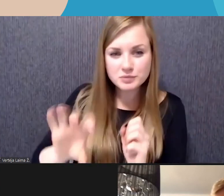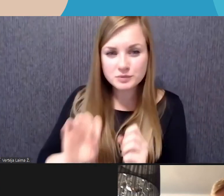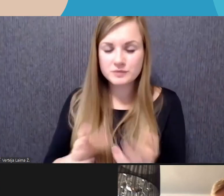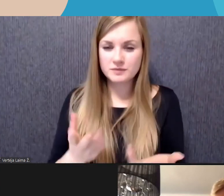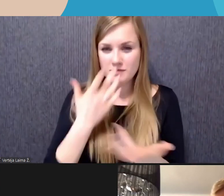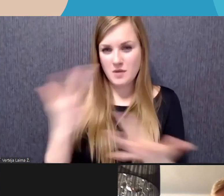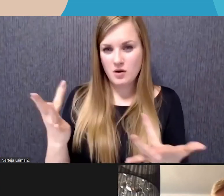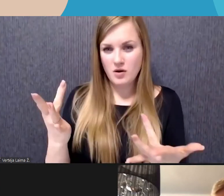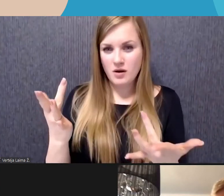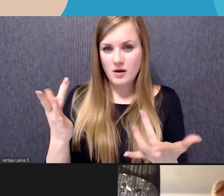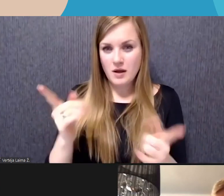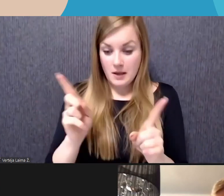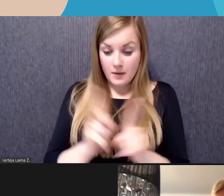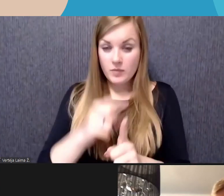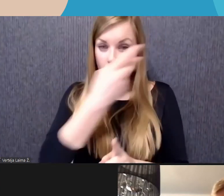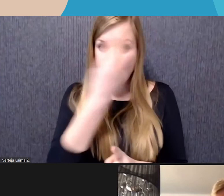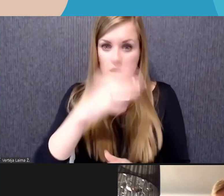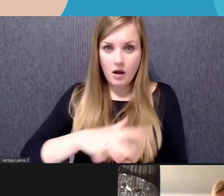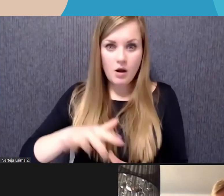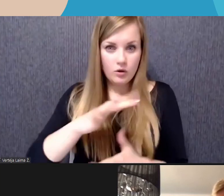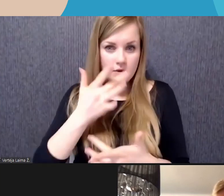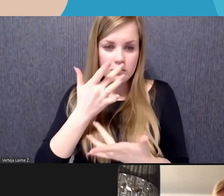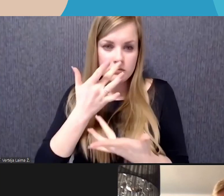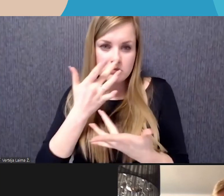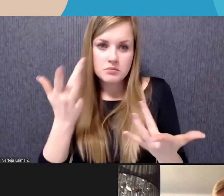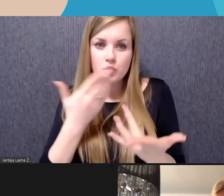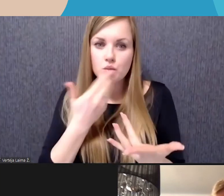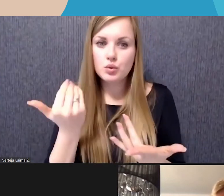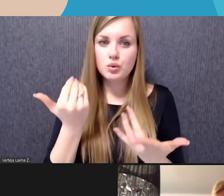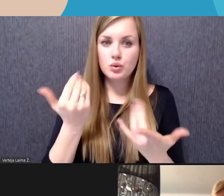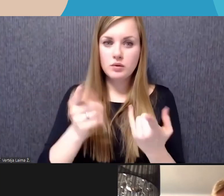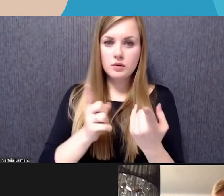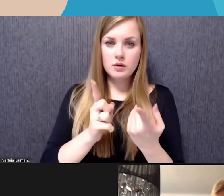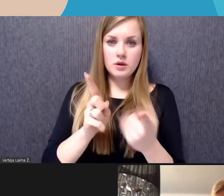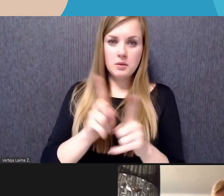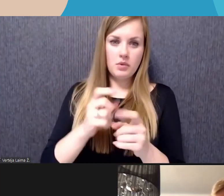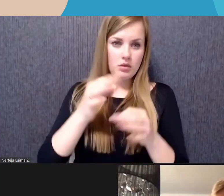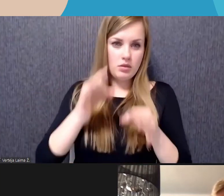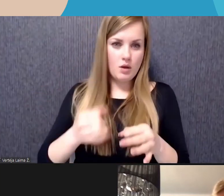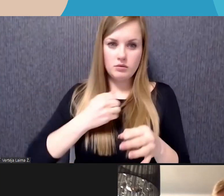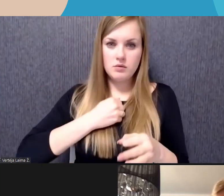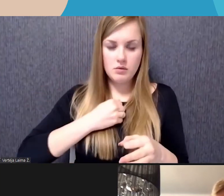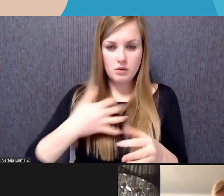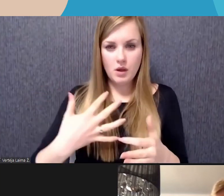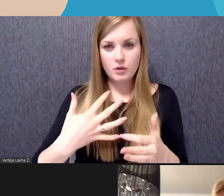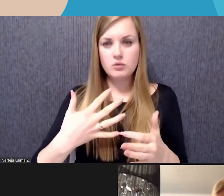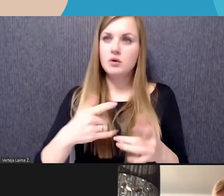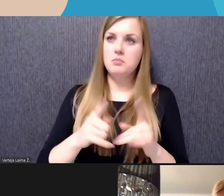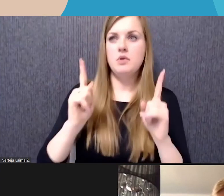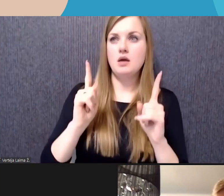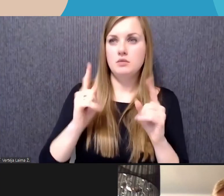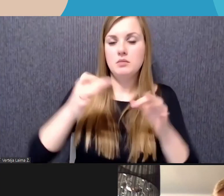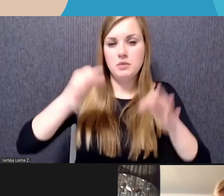you share the similar stories of other people. They do not have